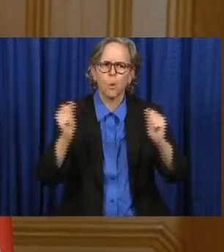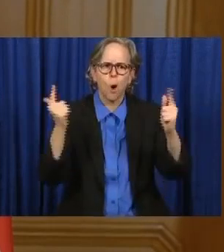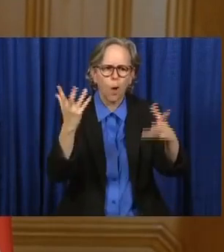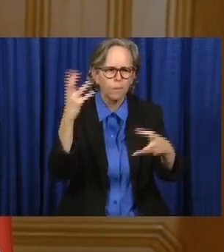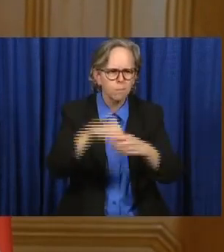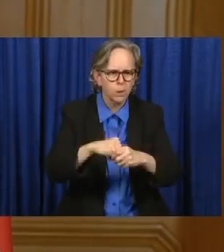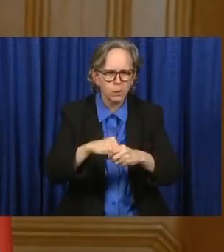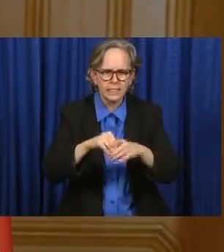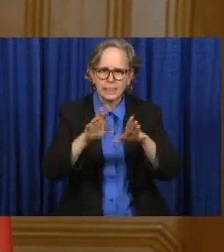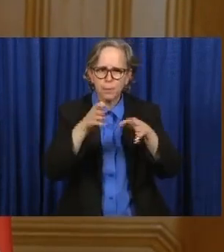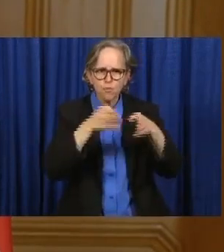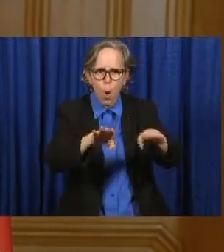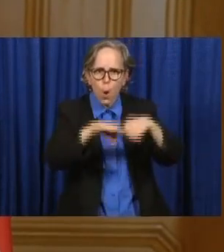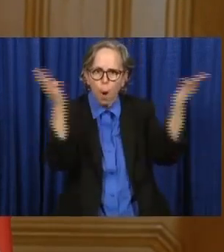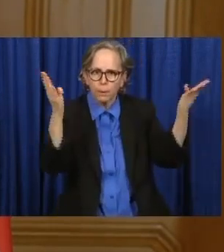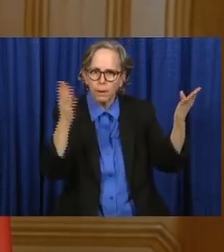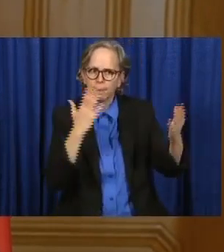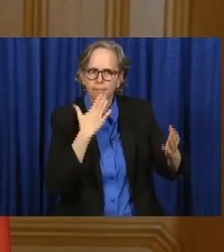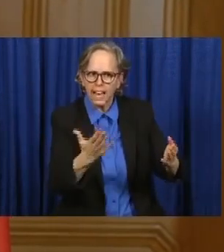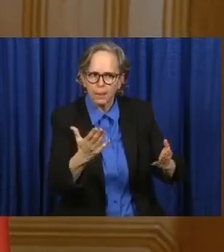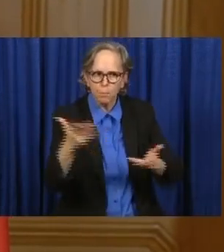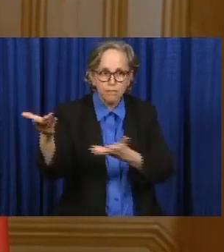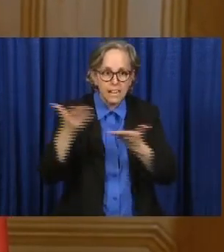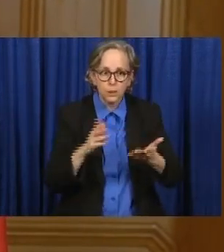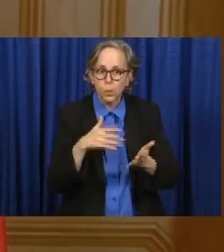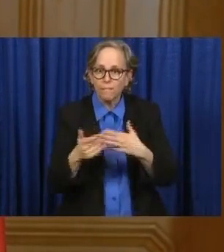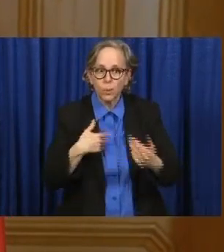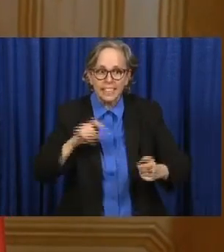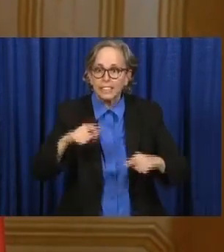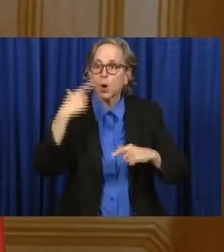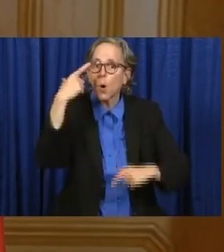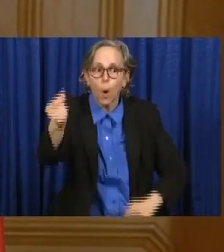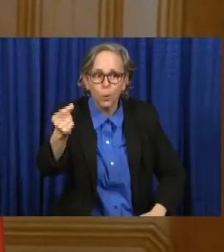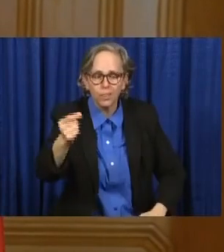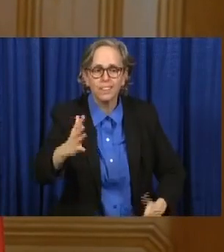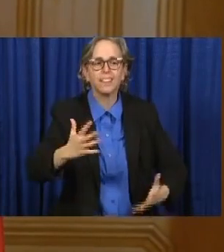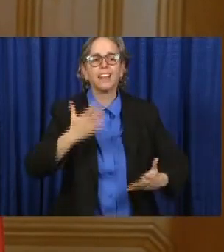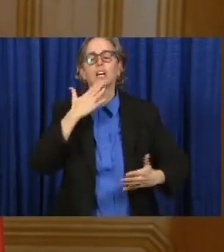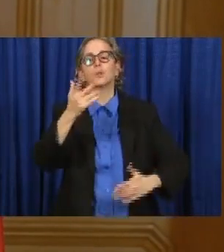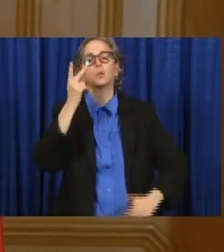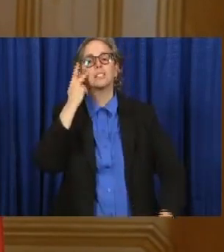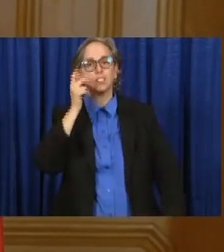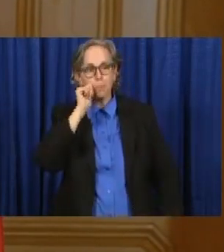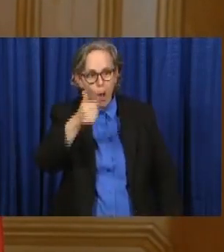in life. I'll see you all tomorrow at 2 o'clock. Thank you very much.